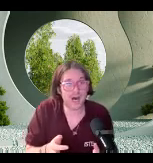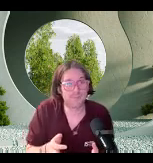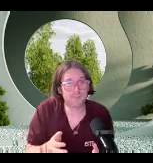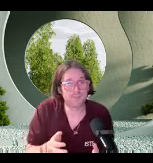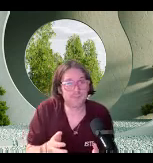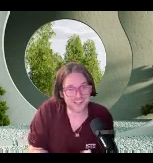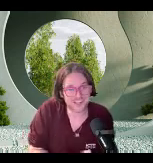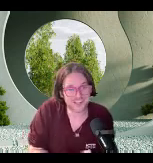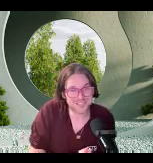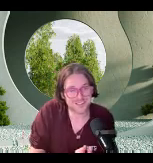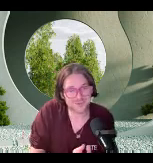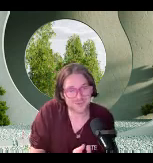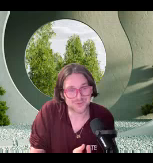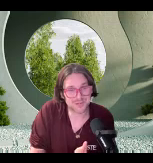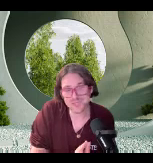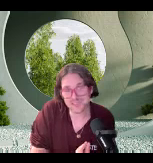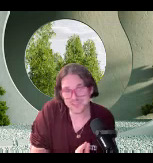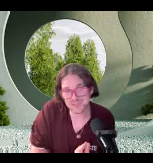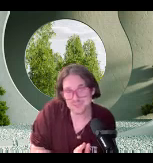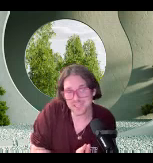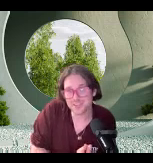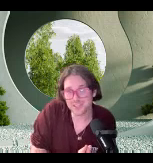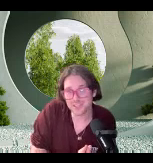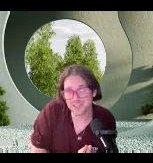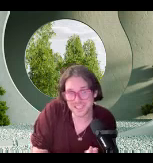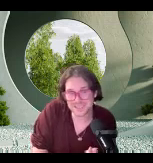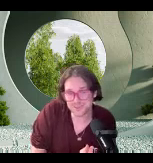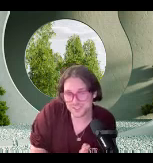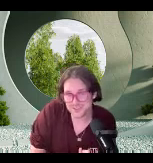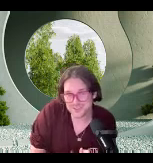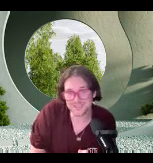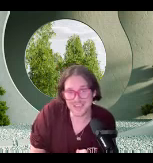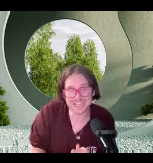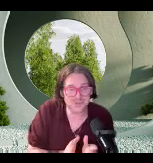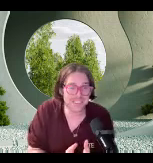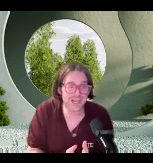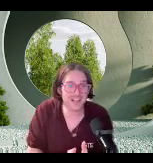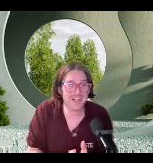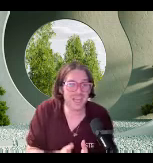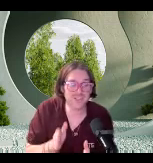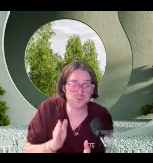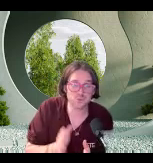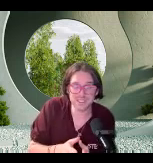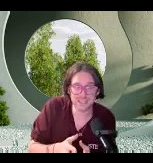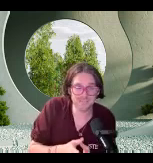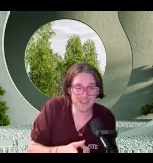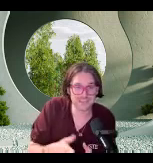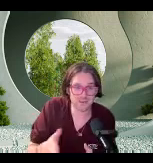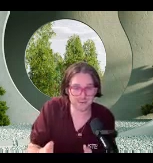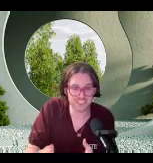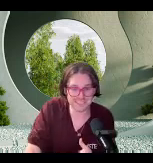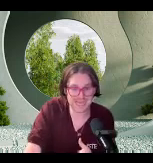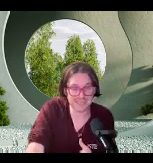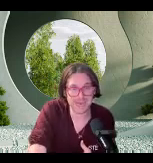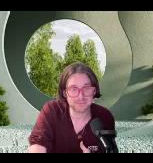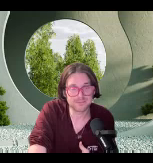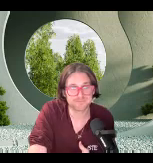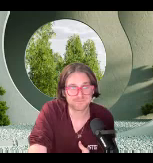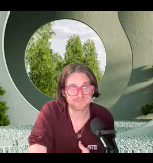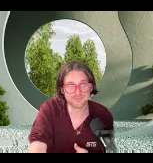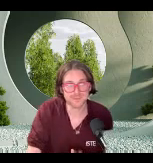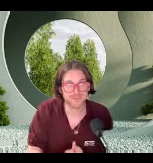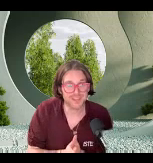this. There are steps and there's frameworks that we can use to make learning more accessible and inclusive, and UDL is really effective at bridging that